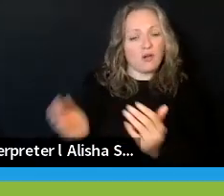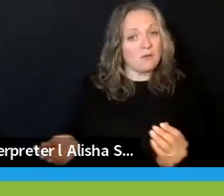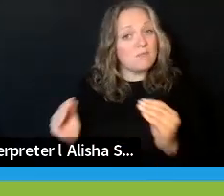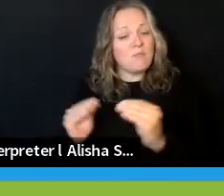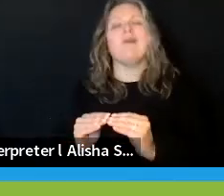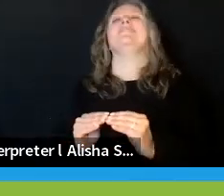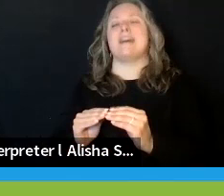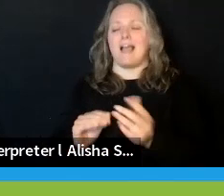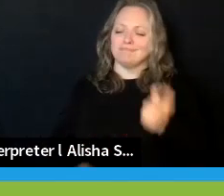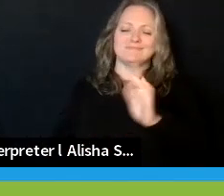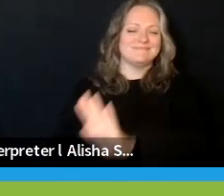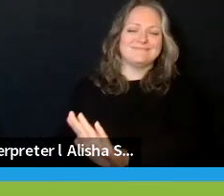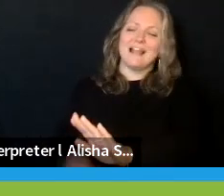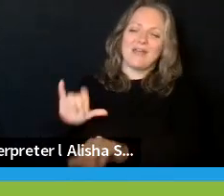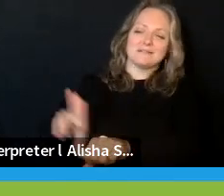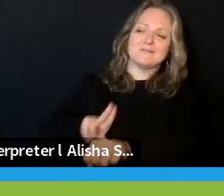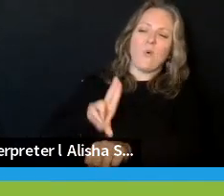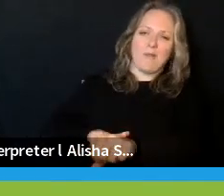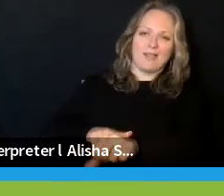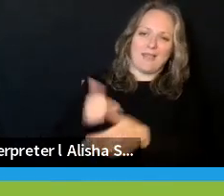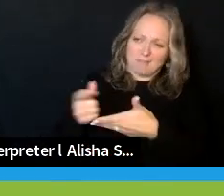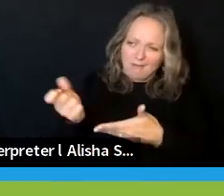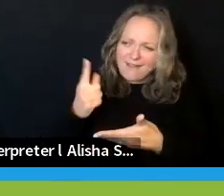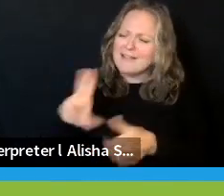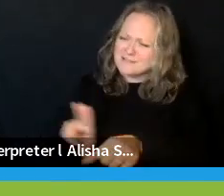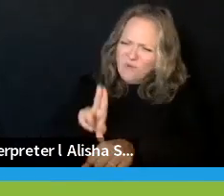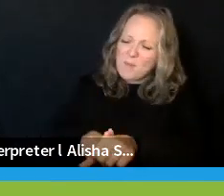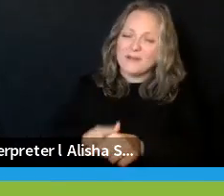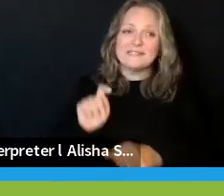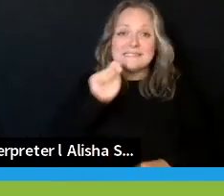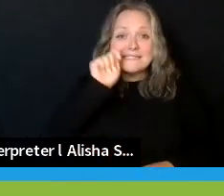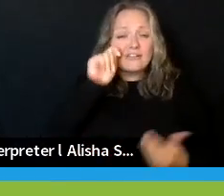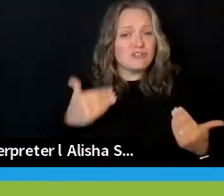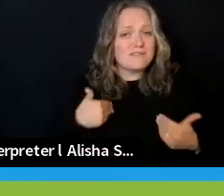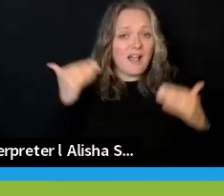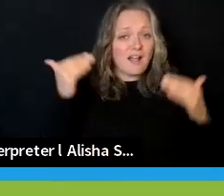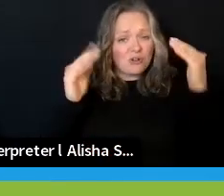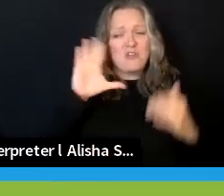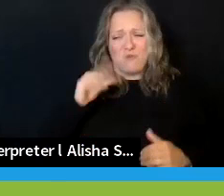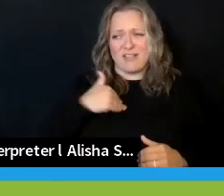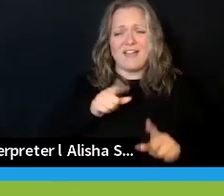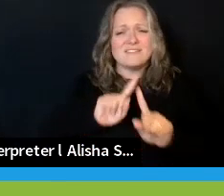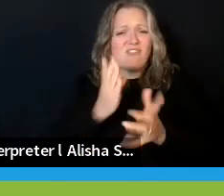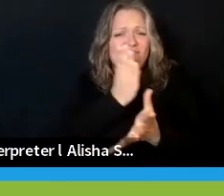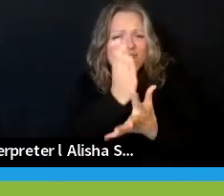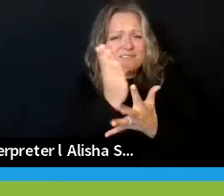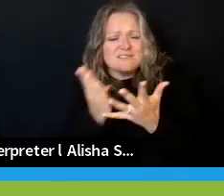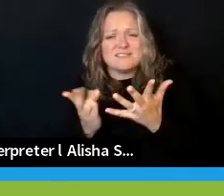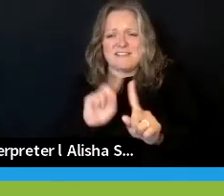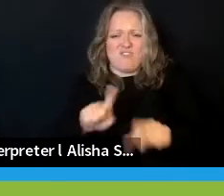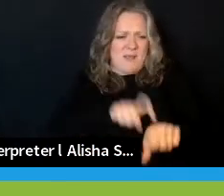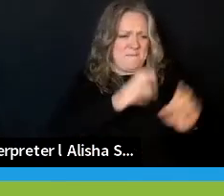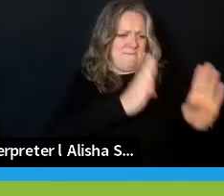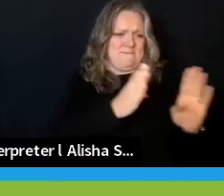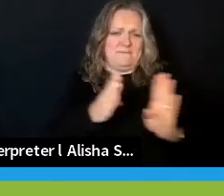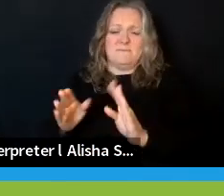about, okay, that's actually normal. As a teenager and young adult, you're going to have these phases and your taste in things will